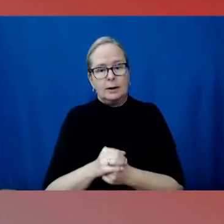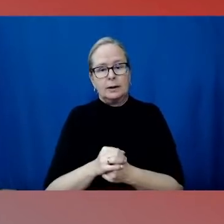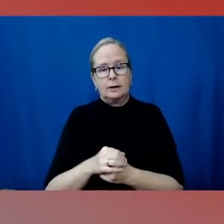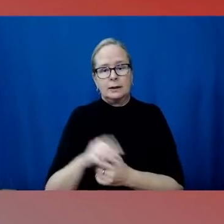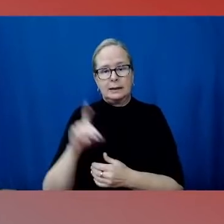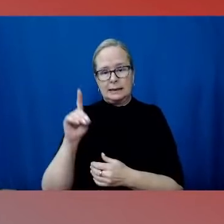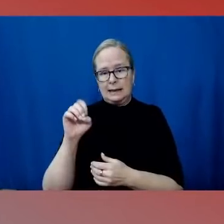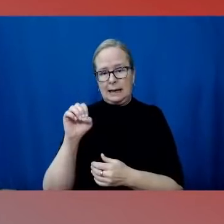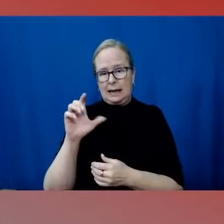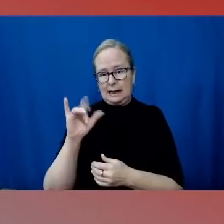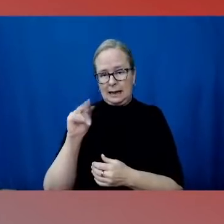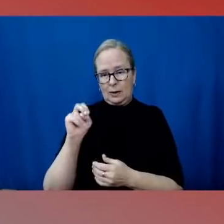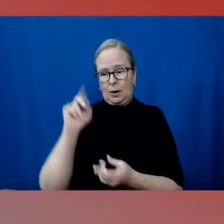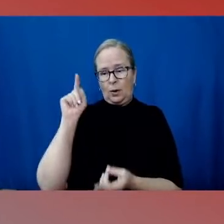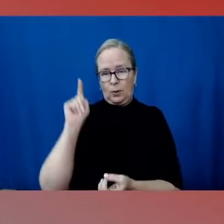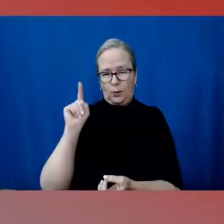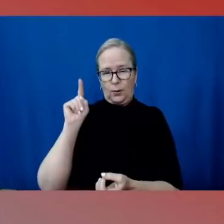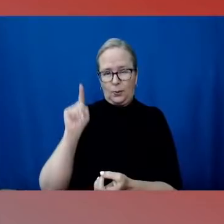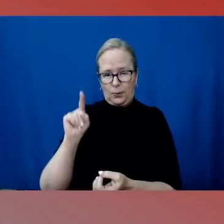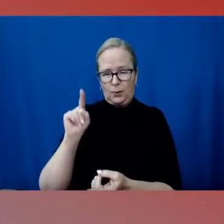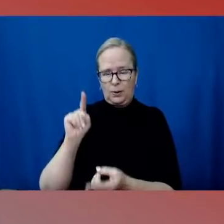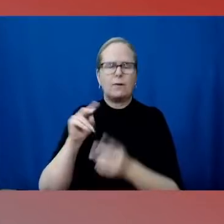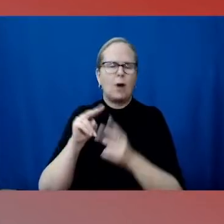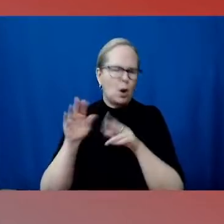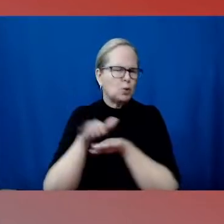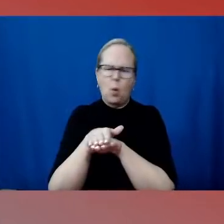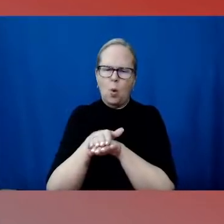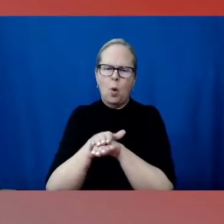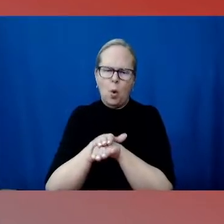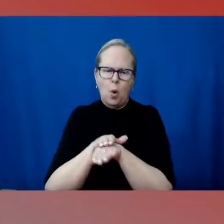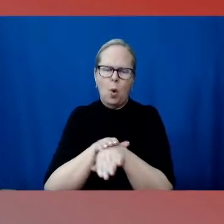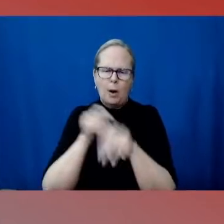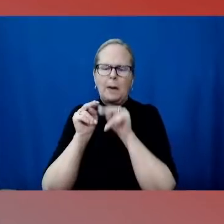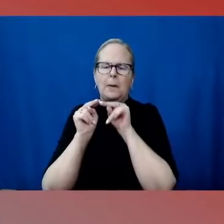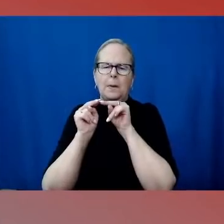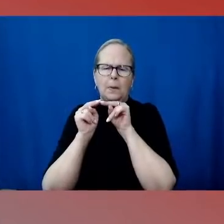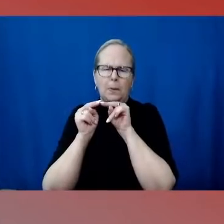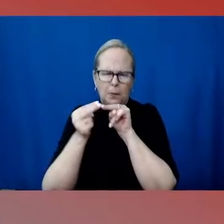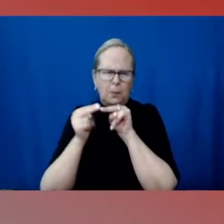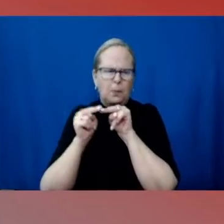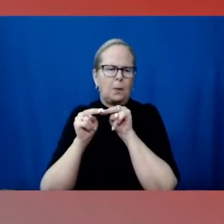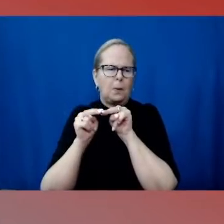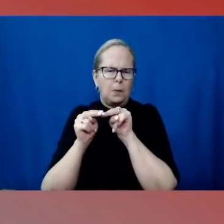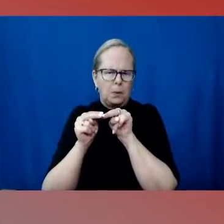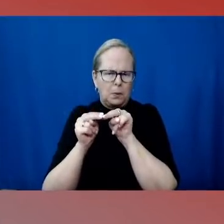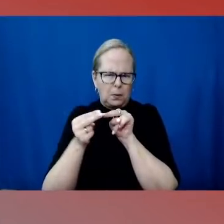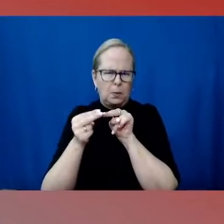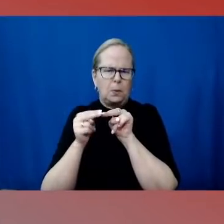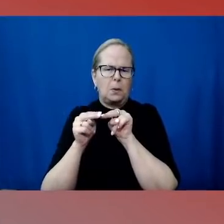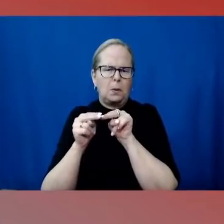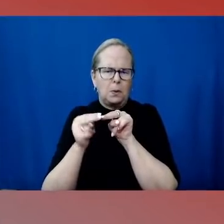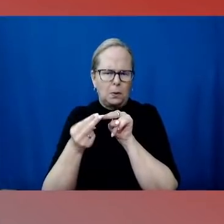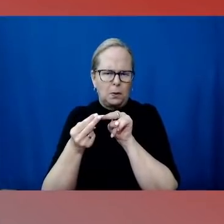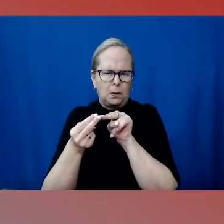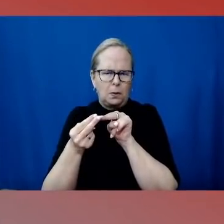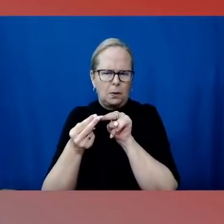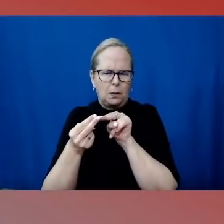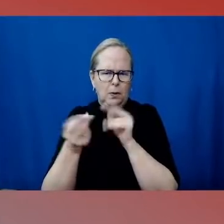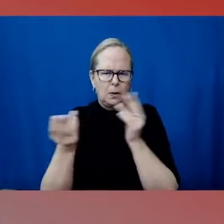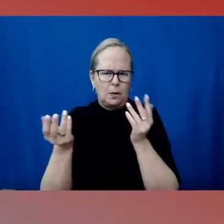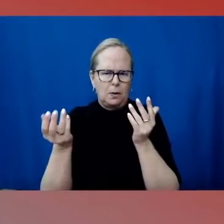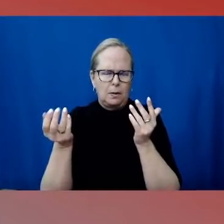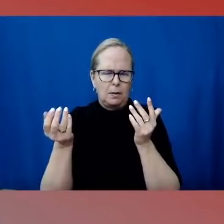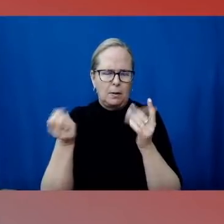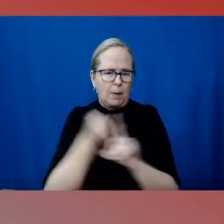decline slowed down. And every time something like this was happening, it means that anytime soon we can be in